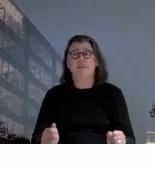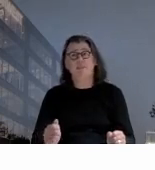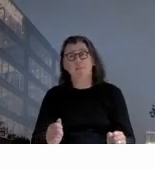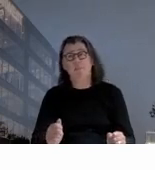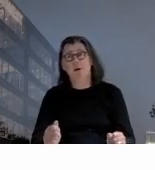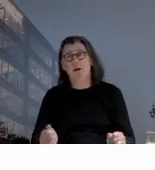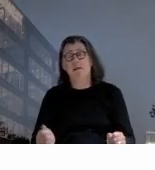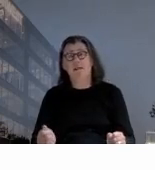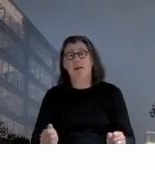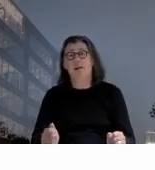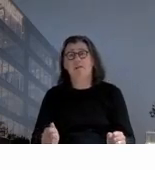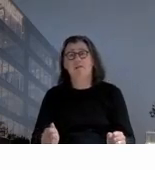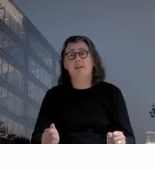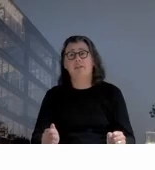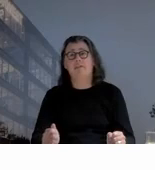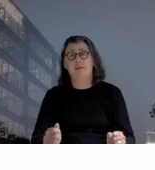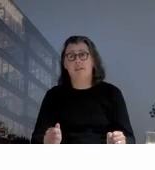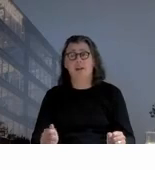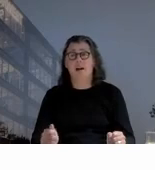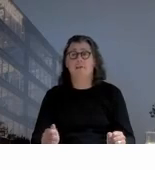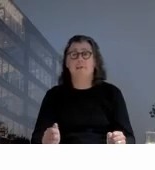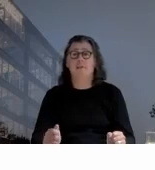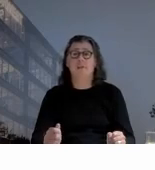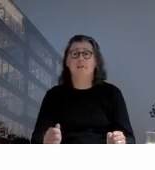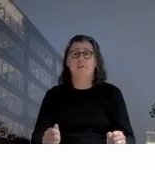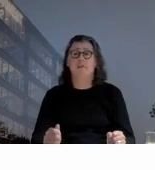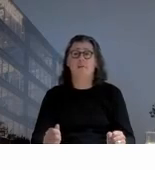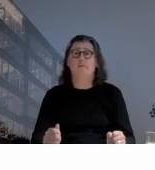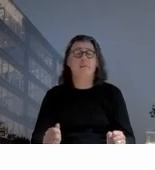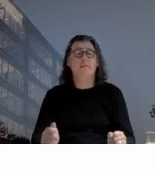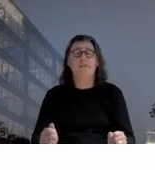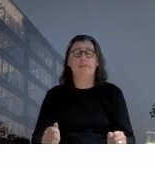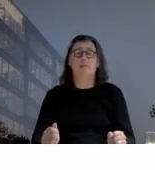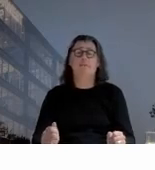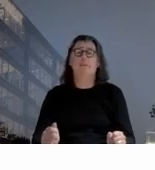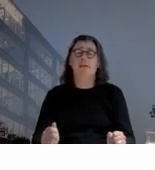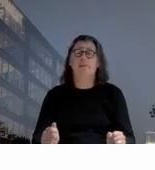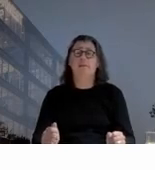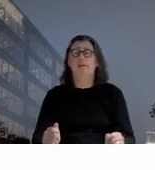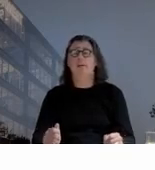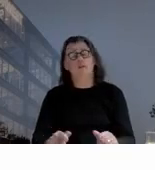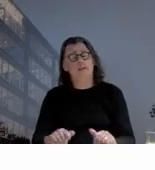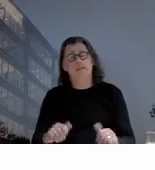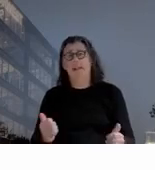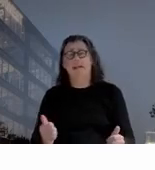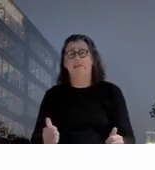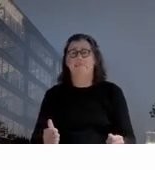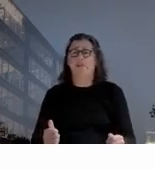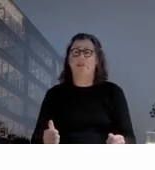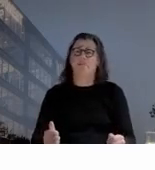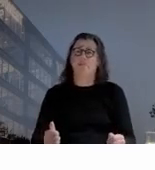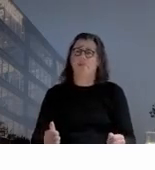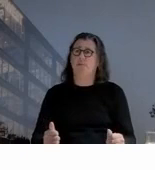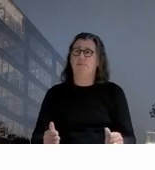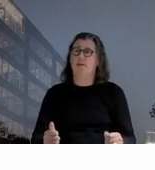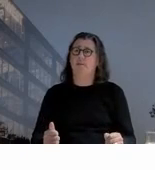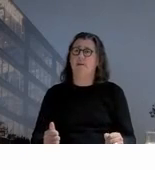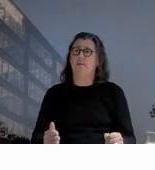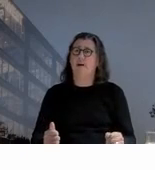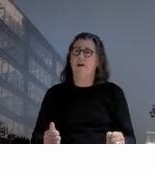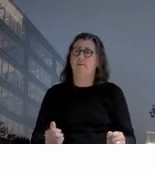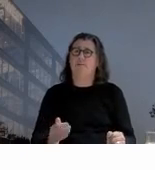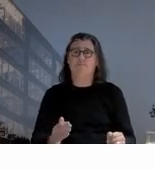assumed. The steepest part of that curve is the very start of it in 2021. The building's not built yet. So theoretically, if that building was built